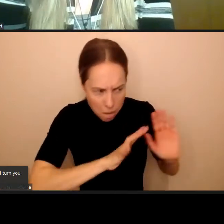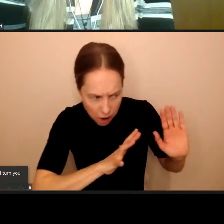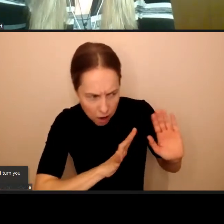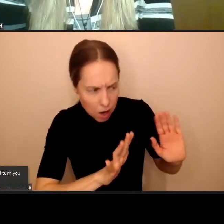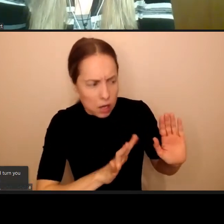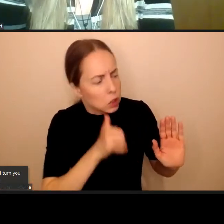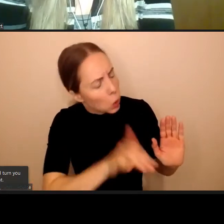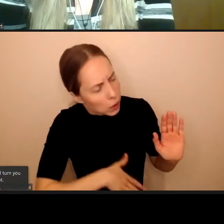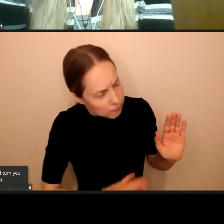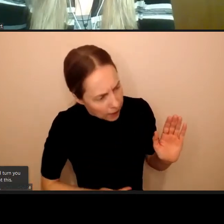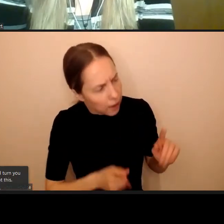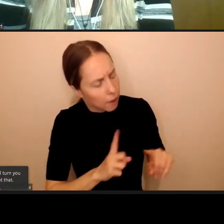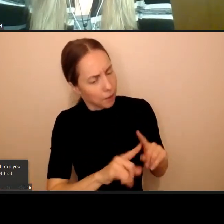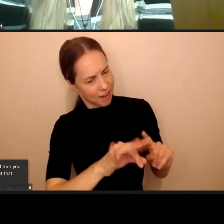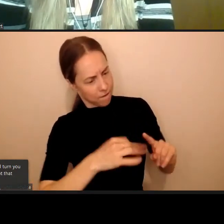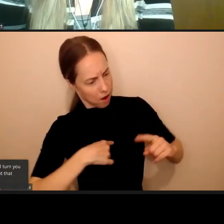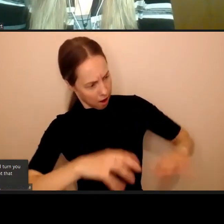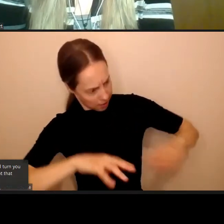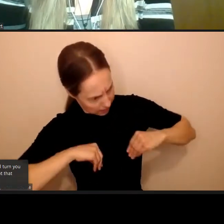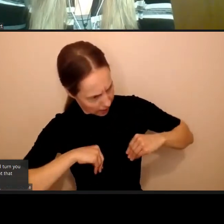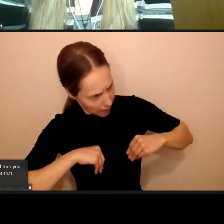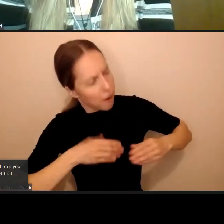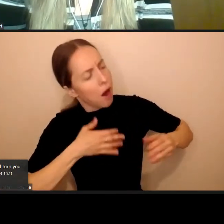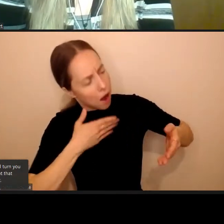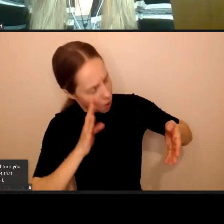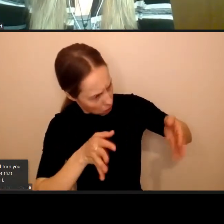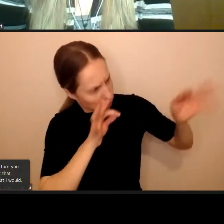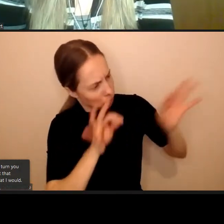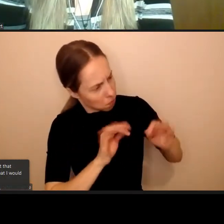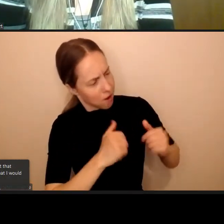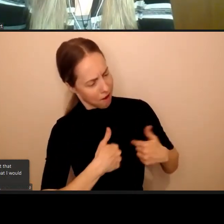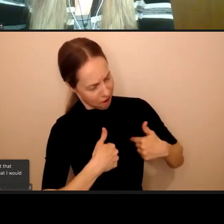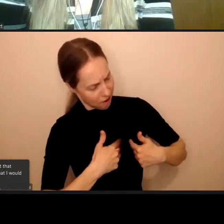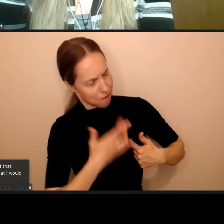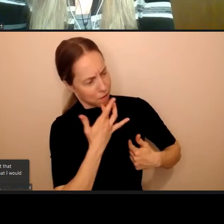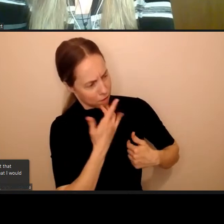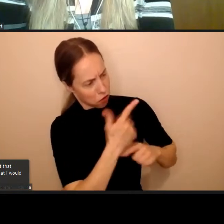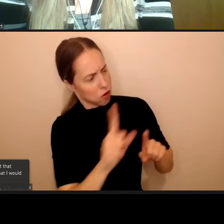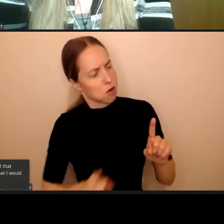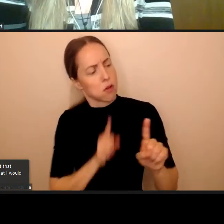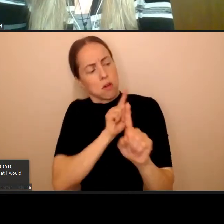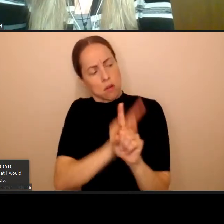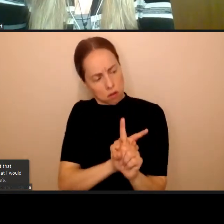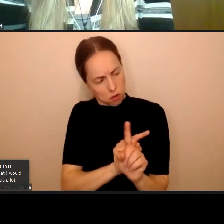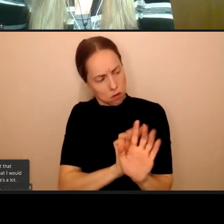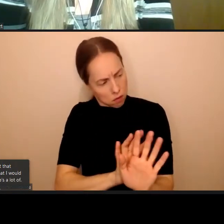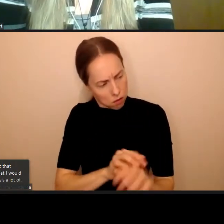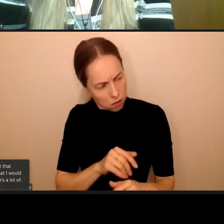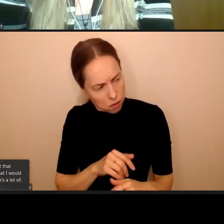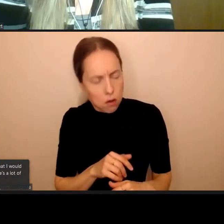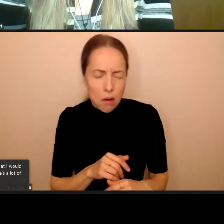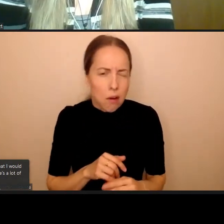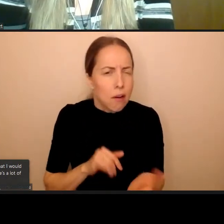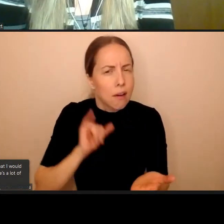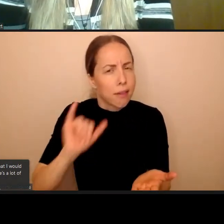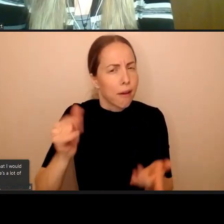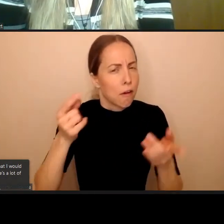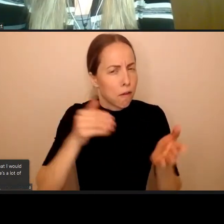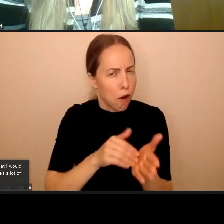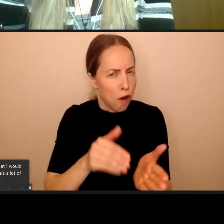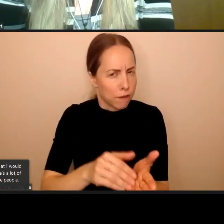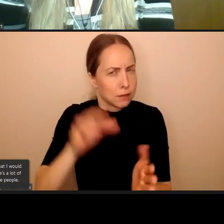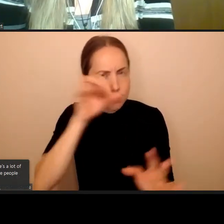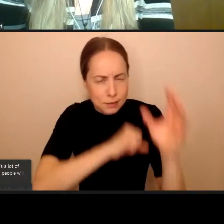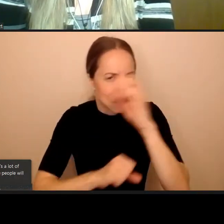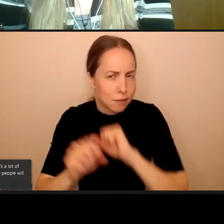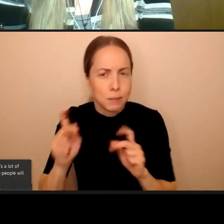I accept, let me explain to you the proper way that I would prefer to have you guide me. So there's a lot of those kind of assumptions to where people